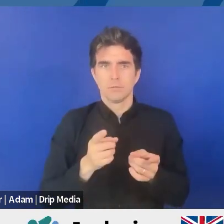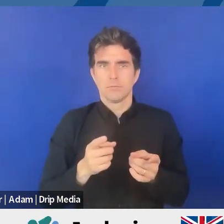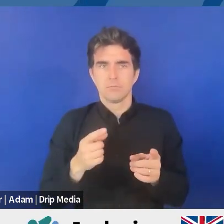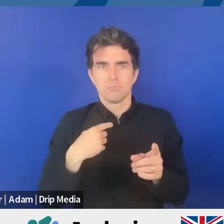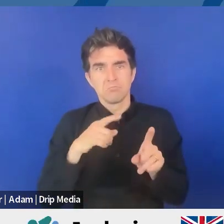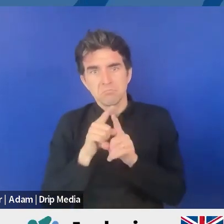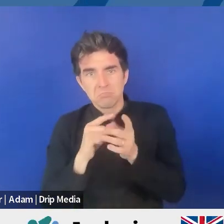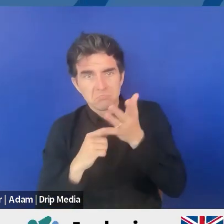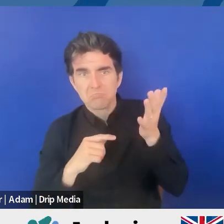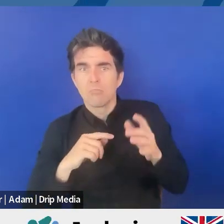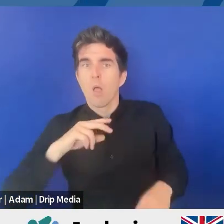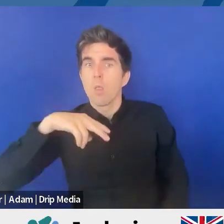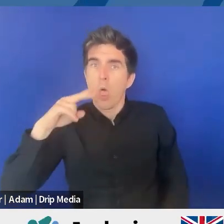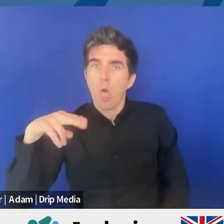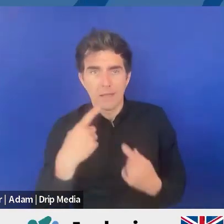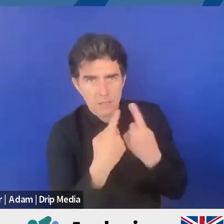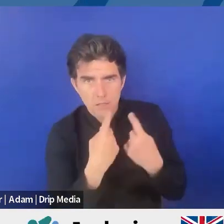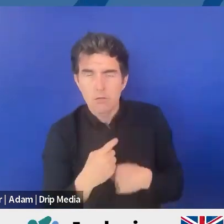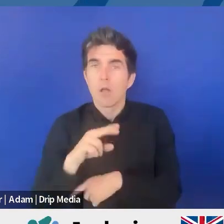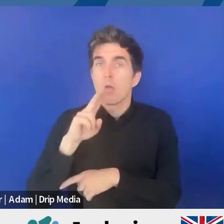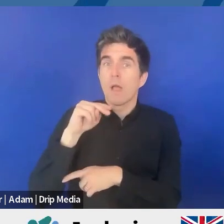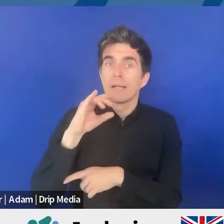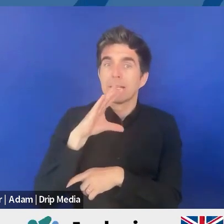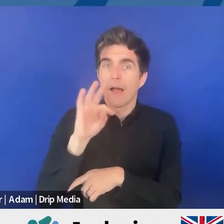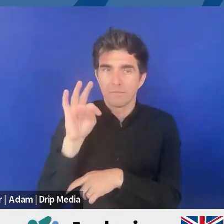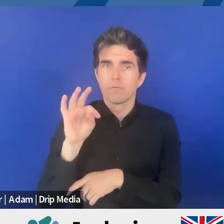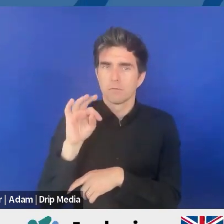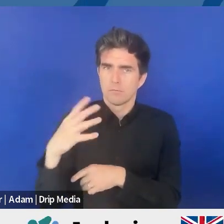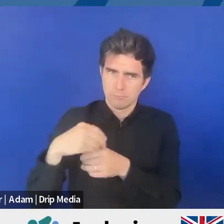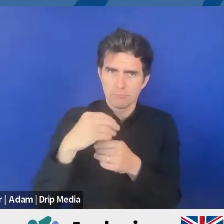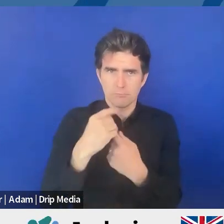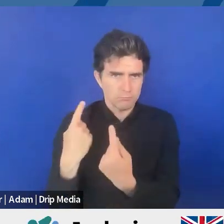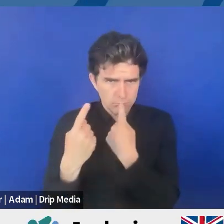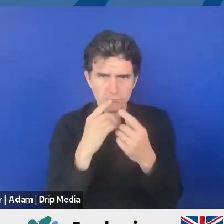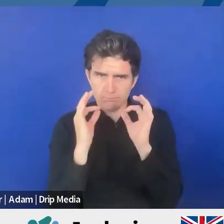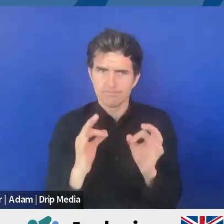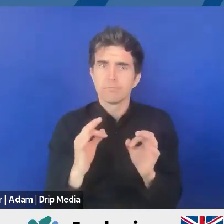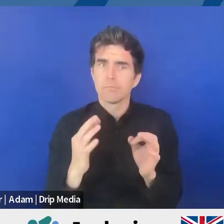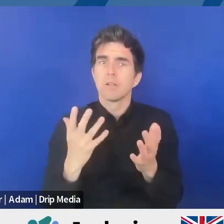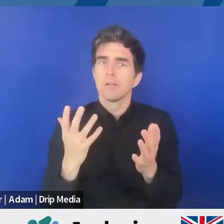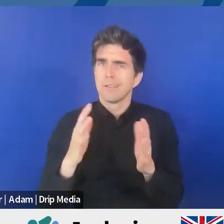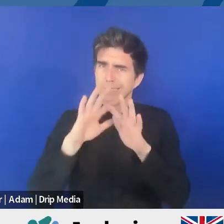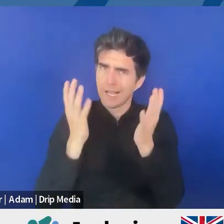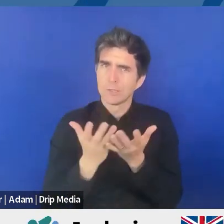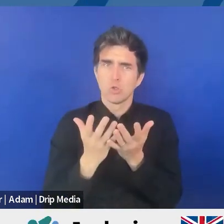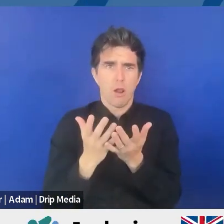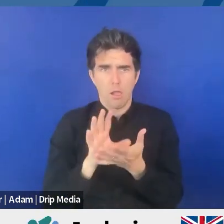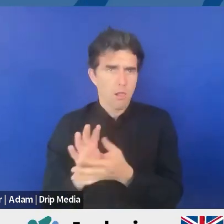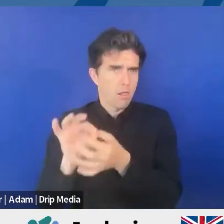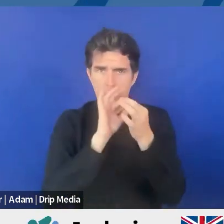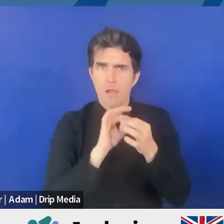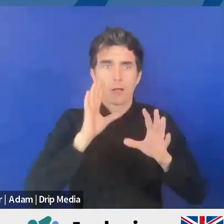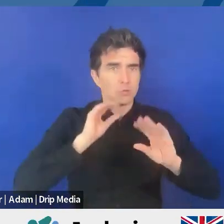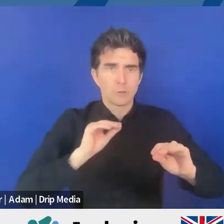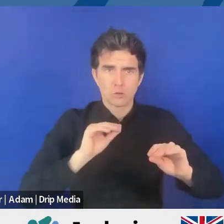time there is a discussion in international fora on education, children with disabilities will be mentioned, will be prioritised. We will be